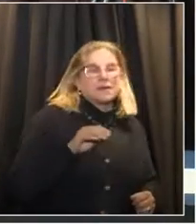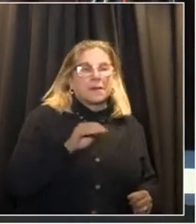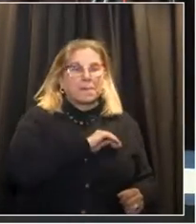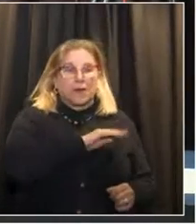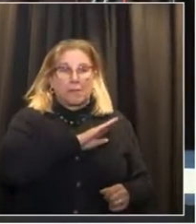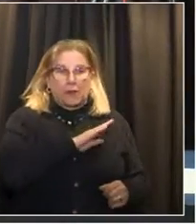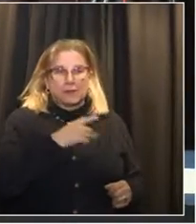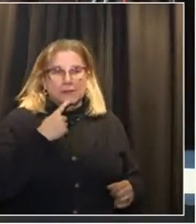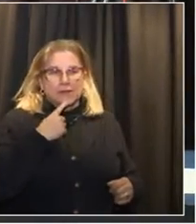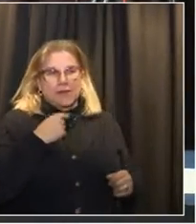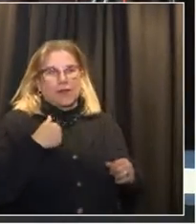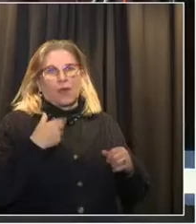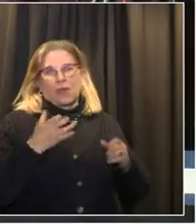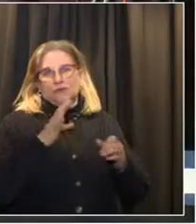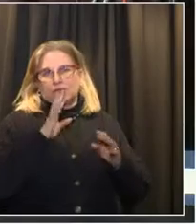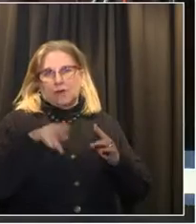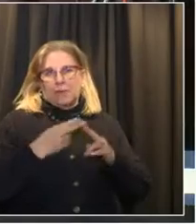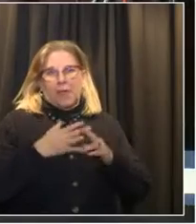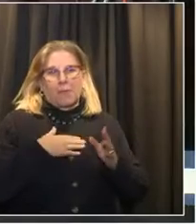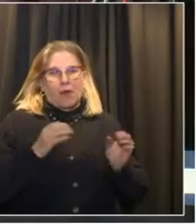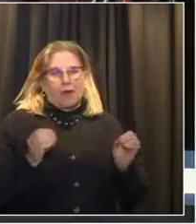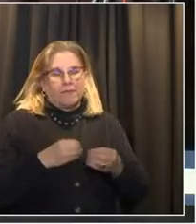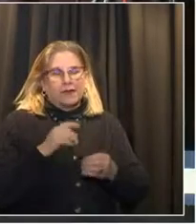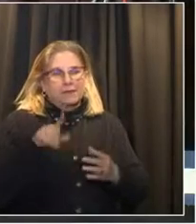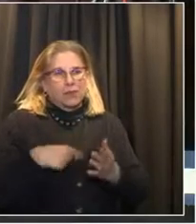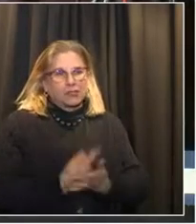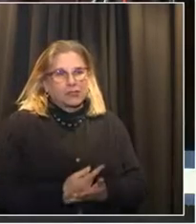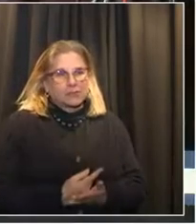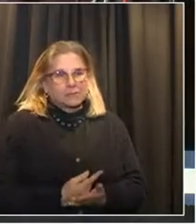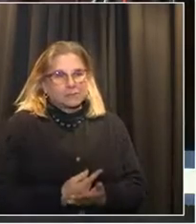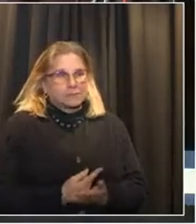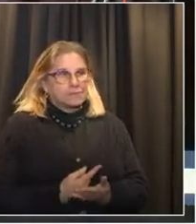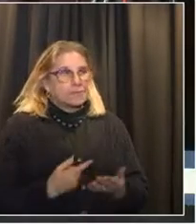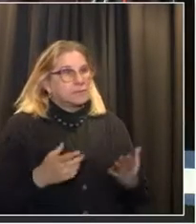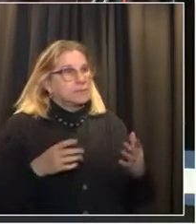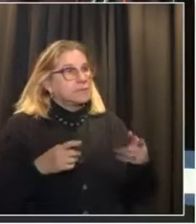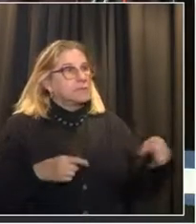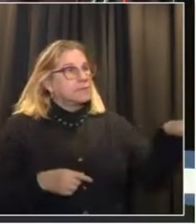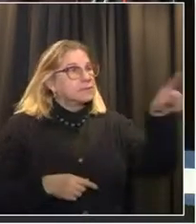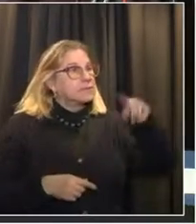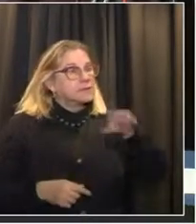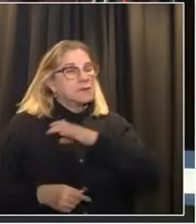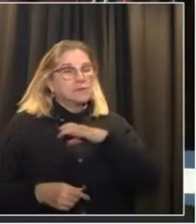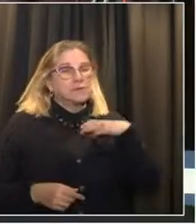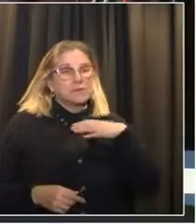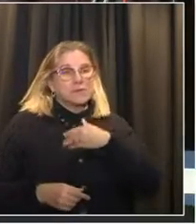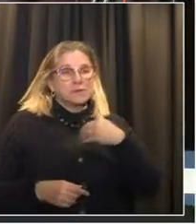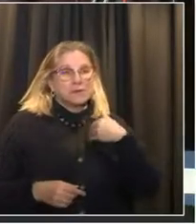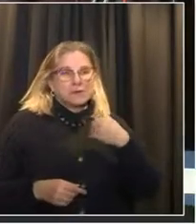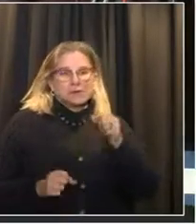that way, weekly, that's the time that I'm available. Thank you. Thank you all.